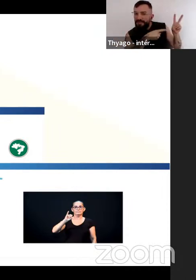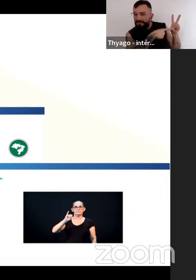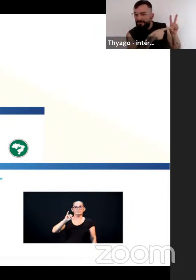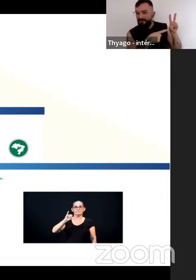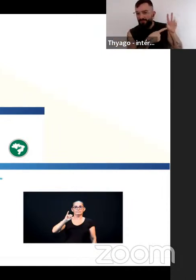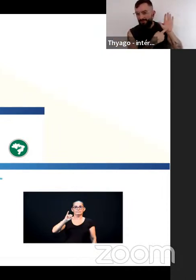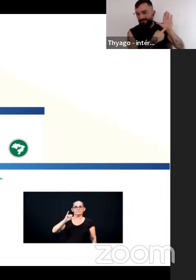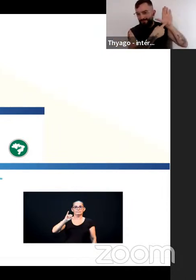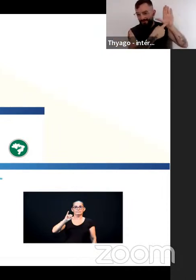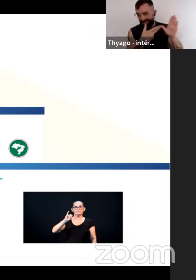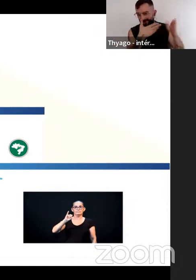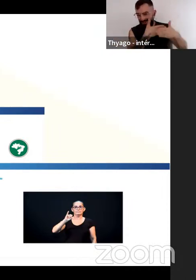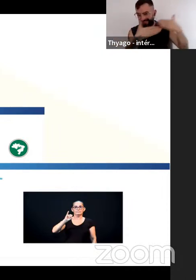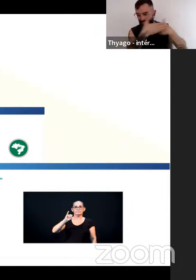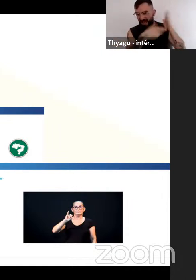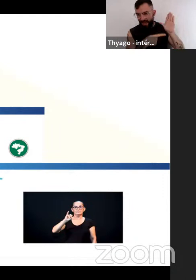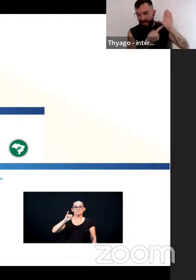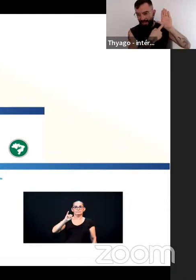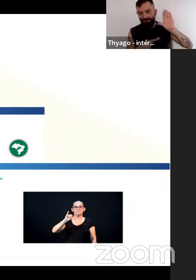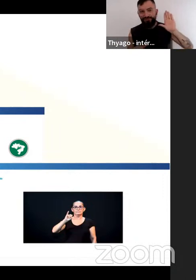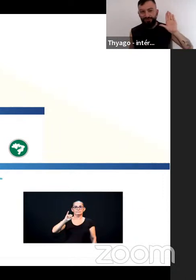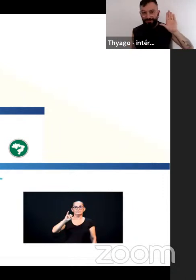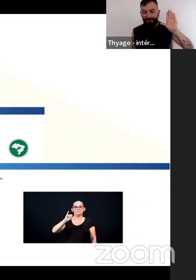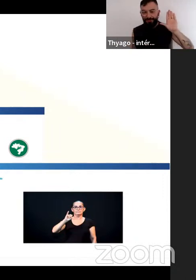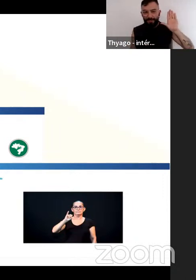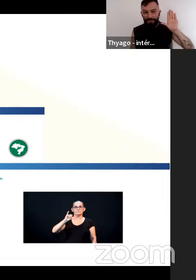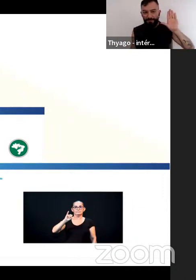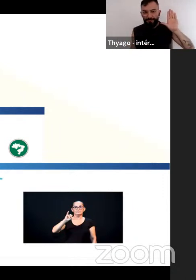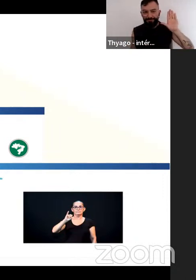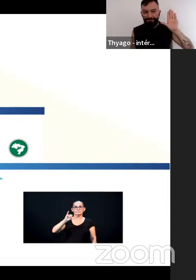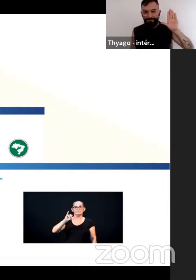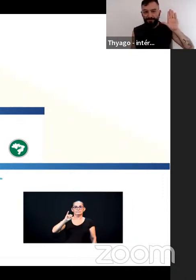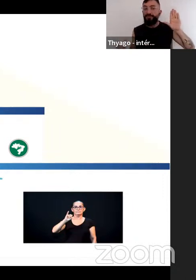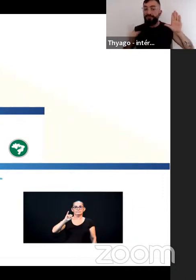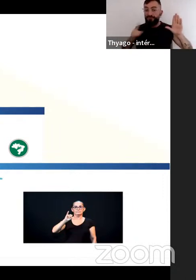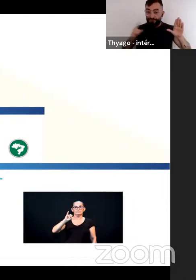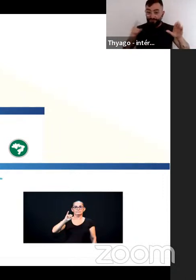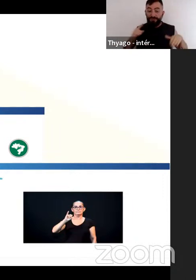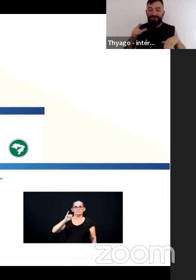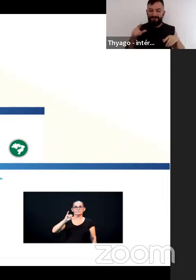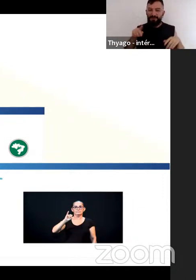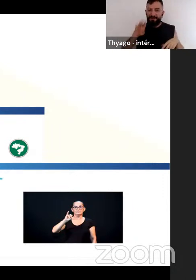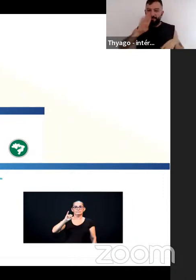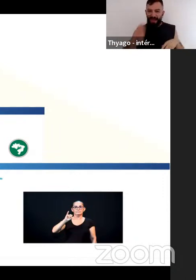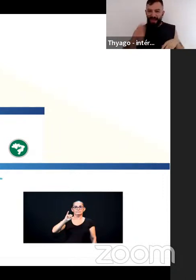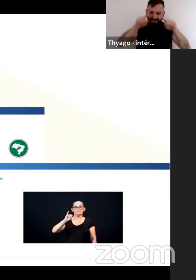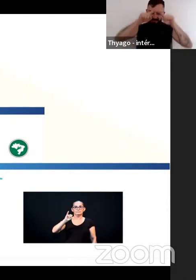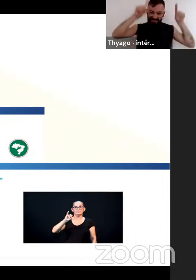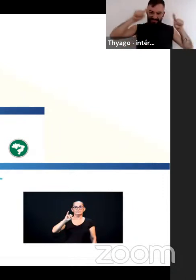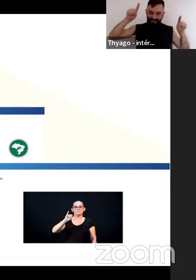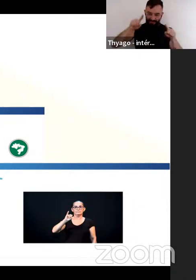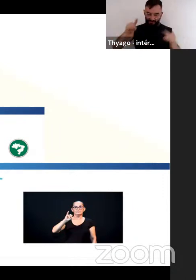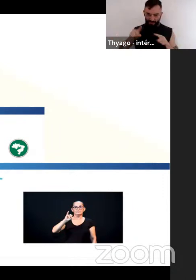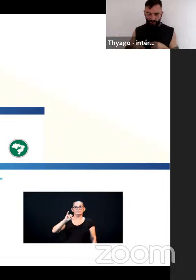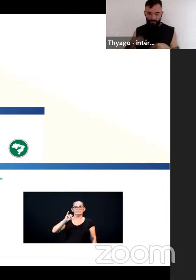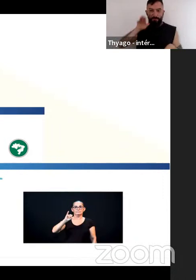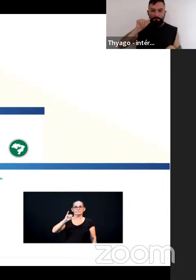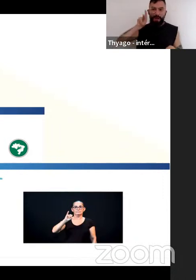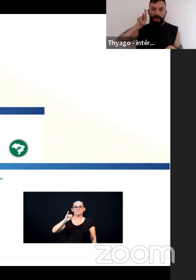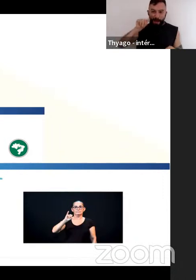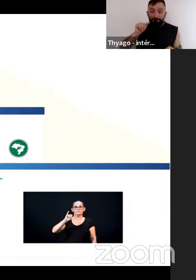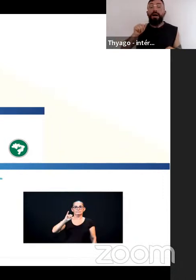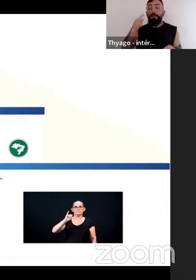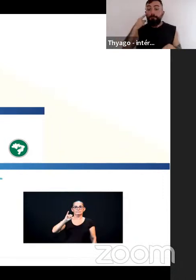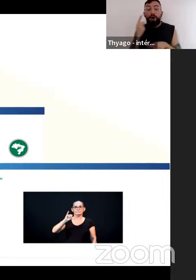this slide here. So we will have a map of Brazil where people will be able to click